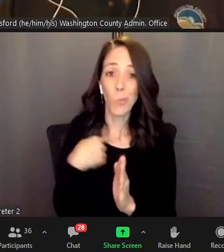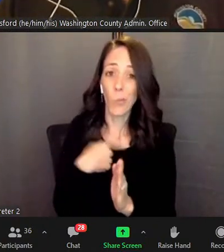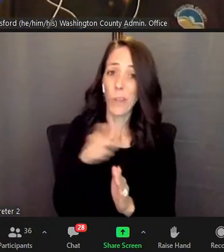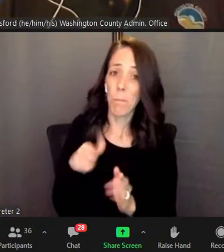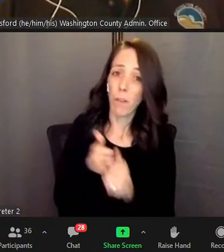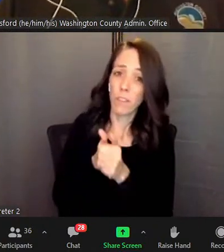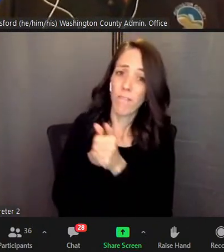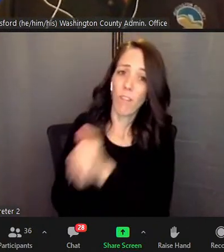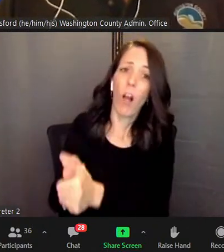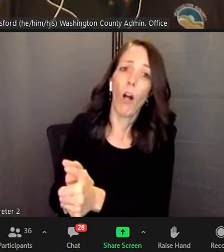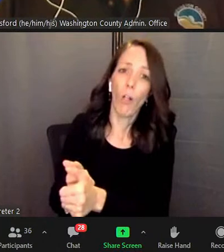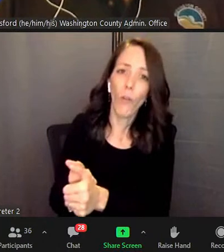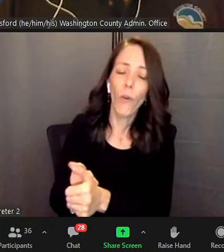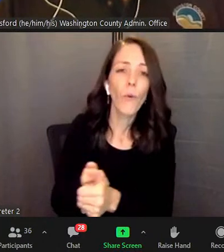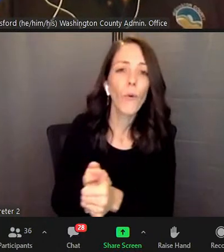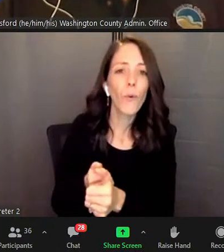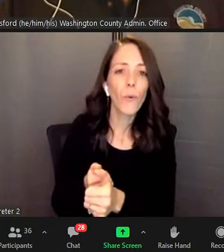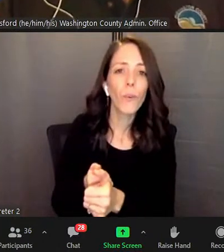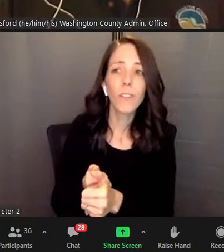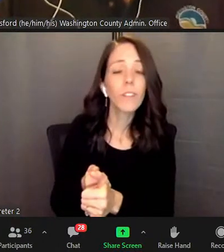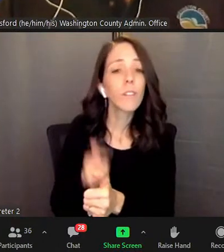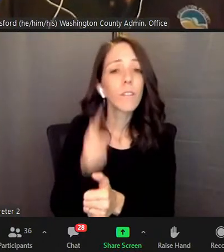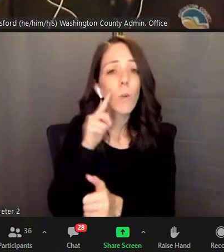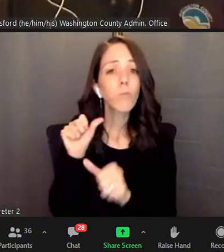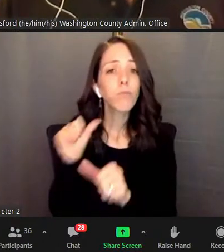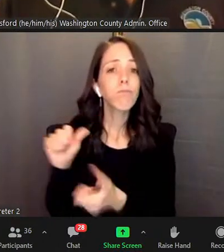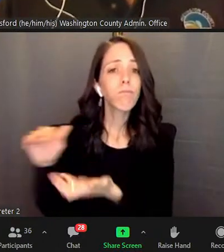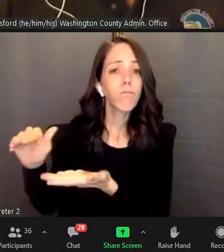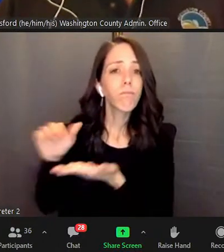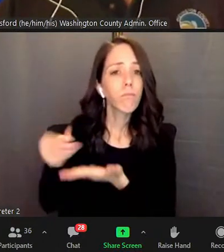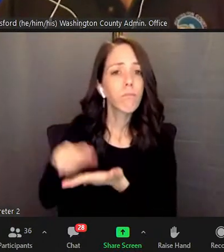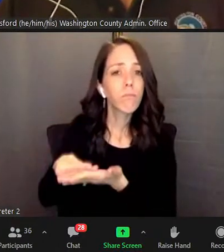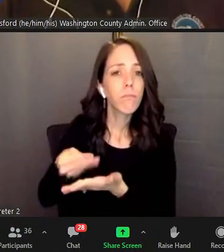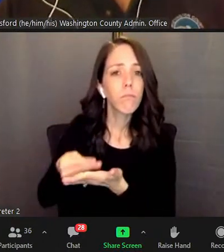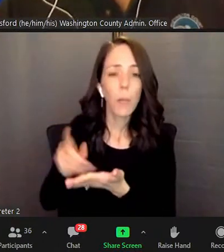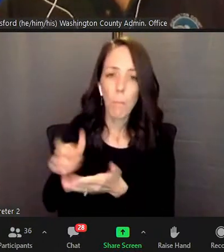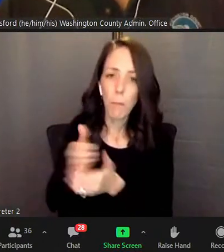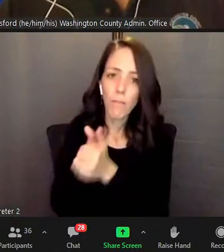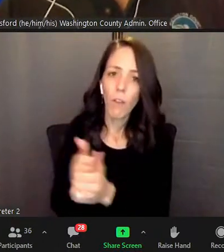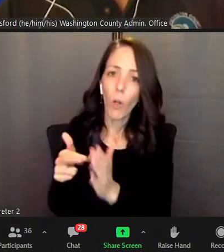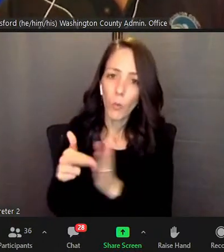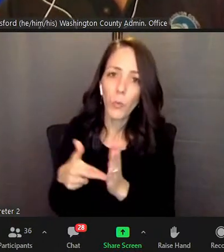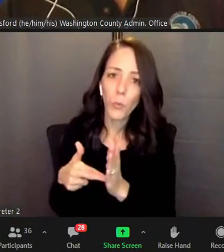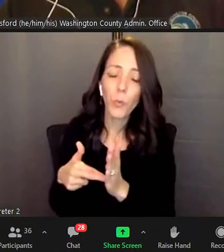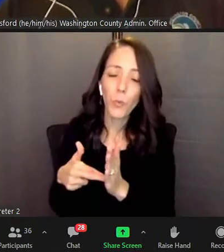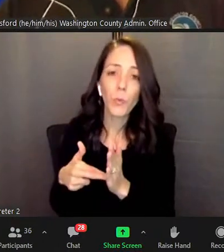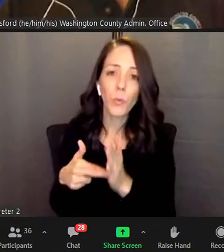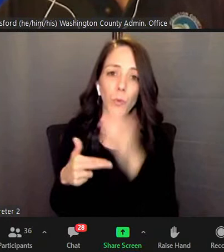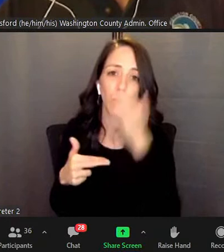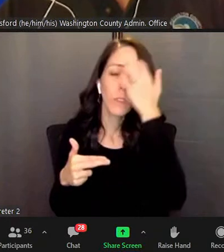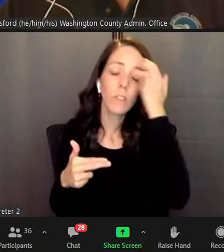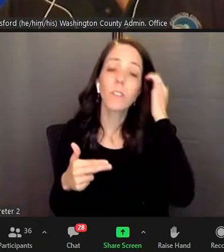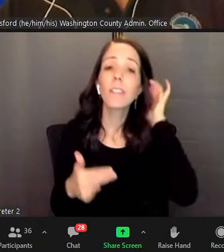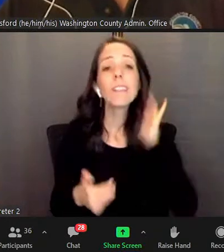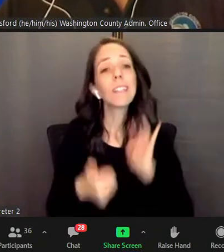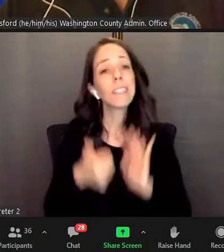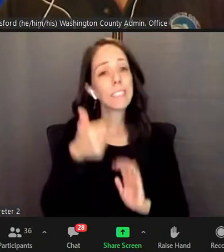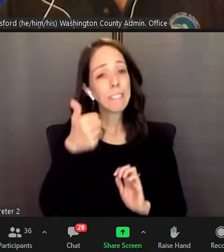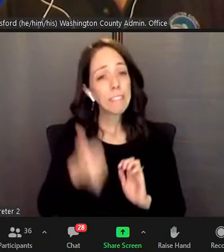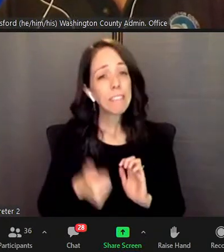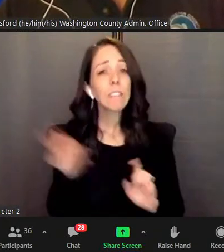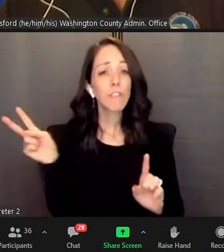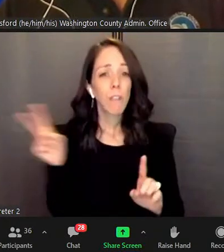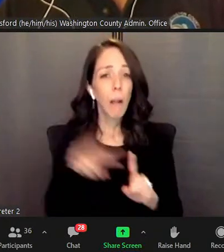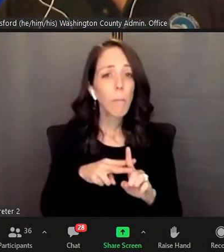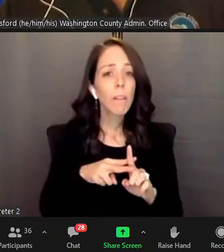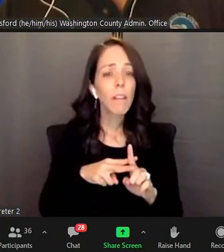order to get these funds distributed, it was pretty arduous. It took about 4 hours per application to make